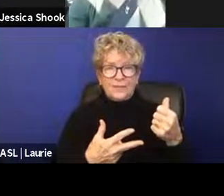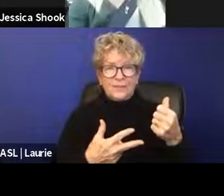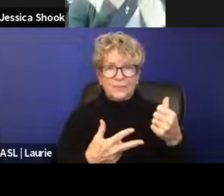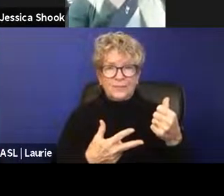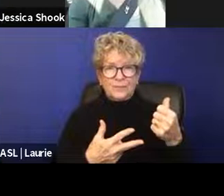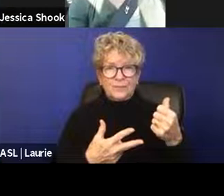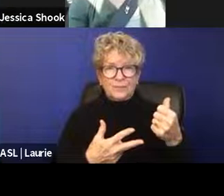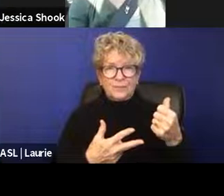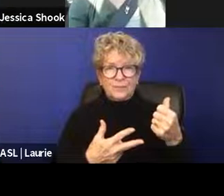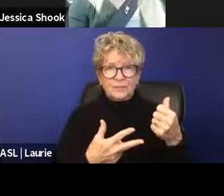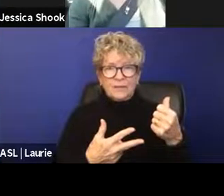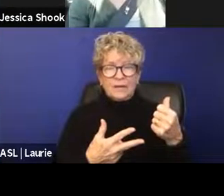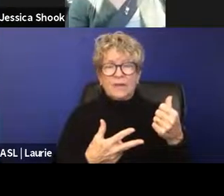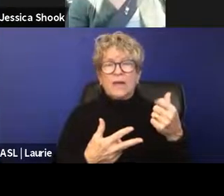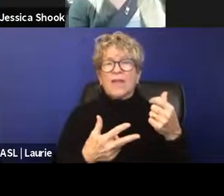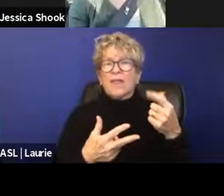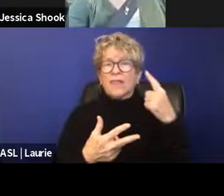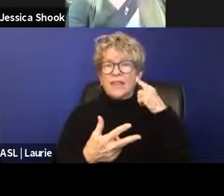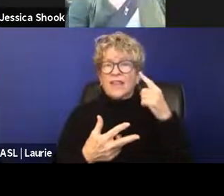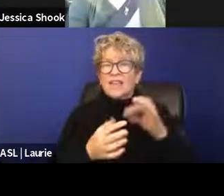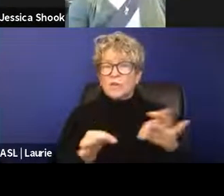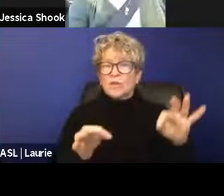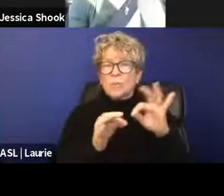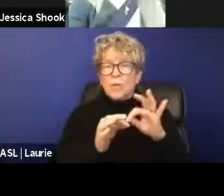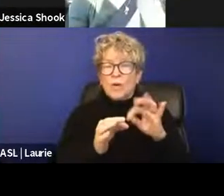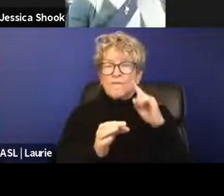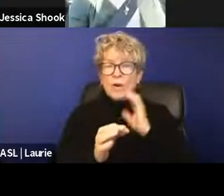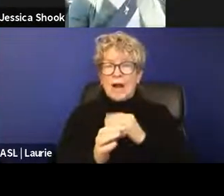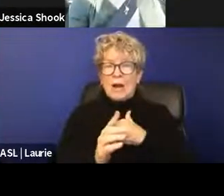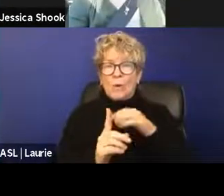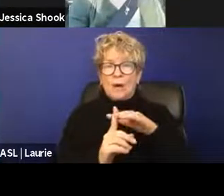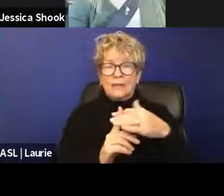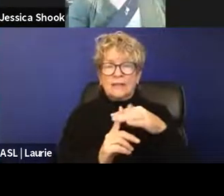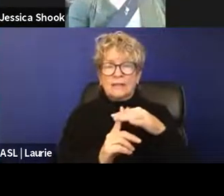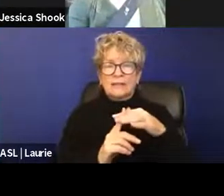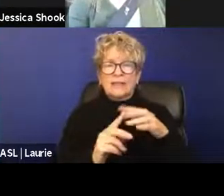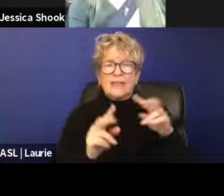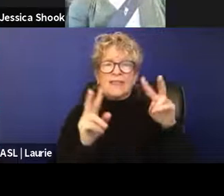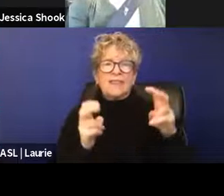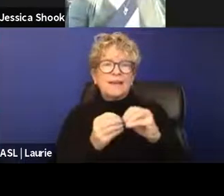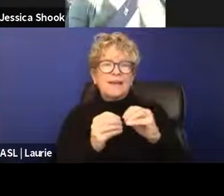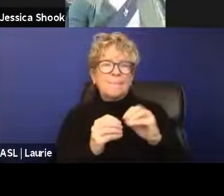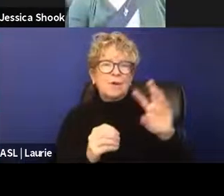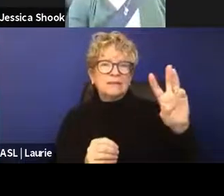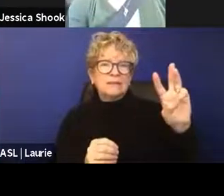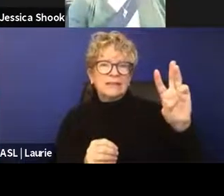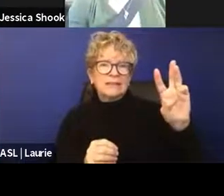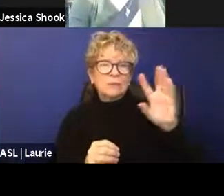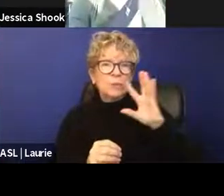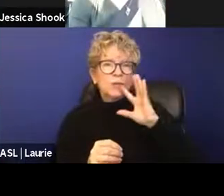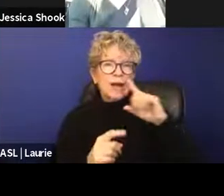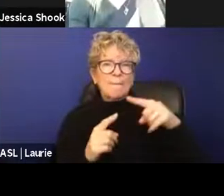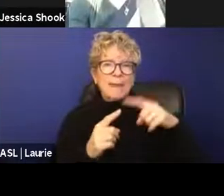be particularly important context was in the theme, I think it was number 6, where we talk about